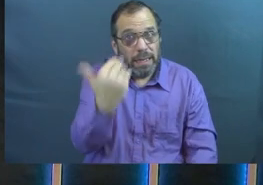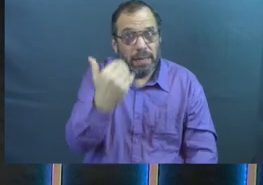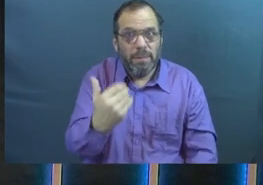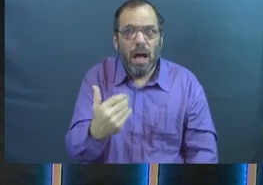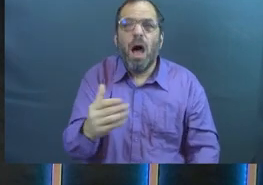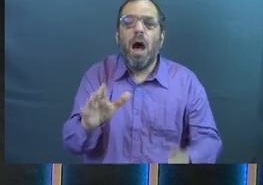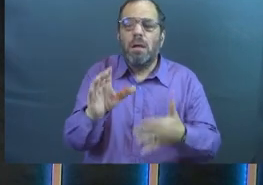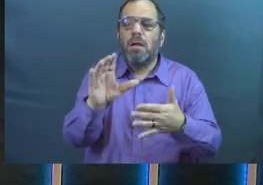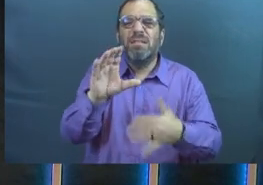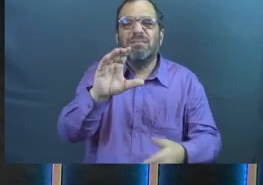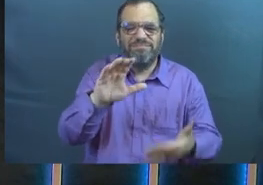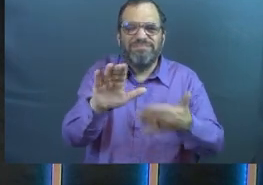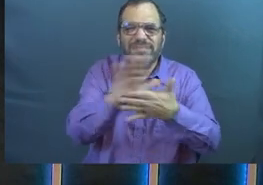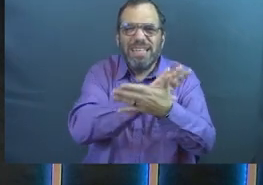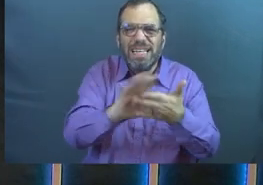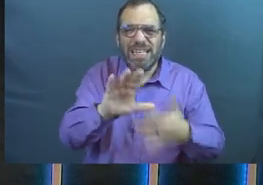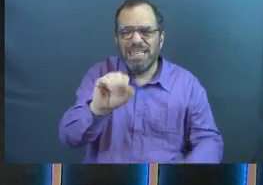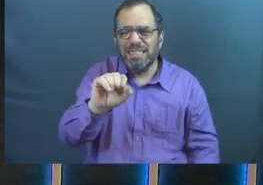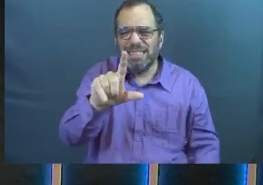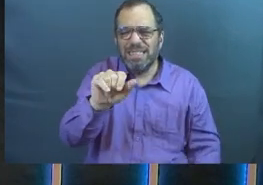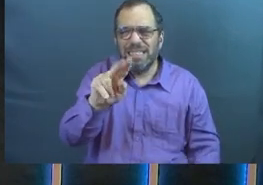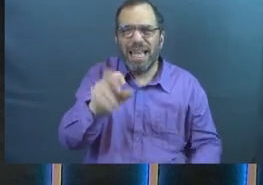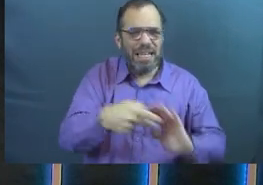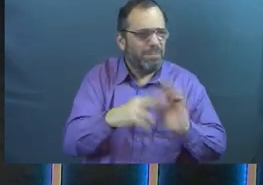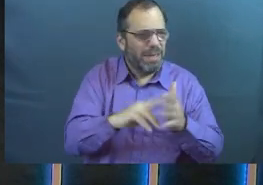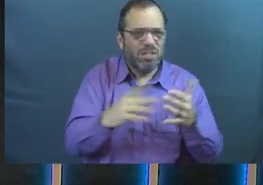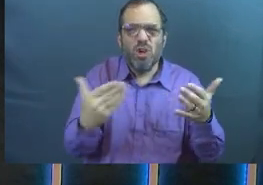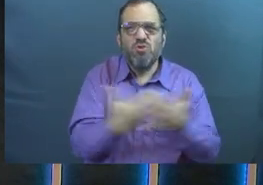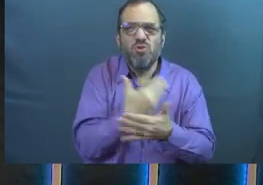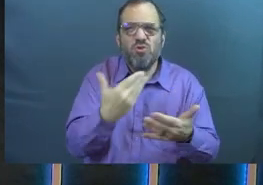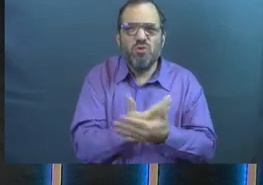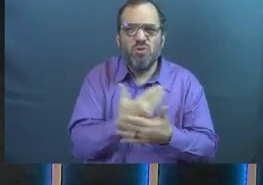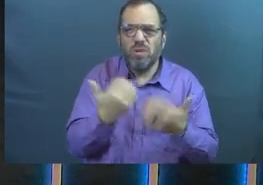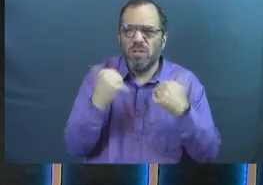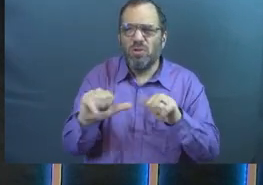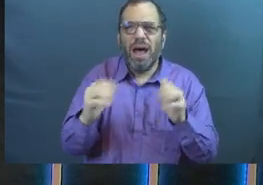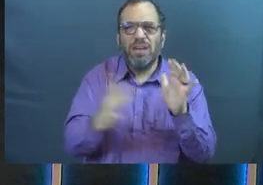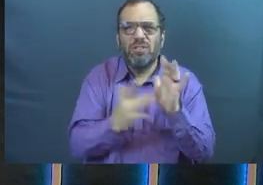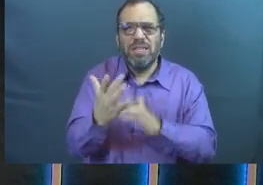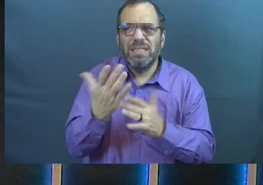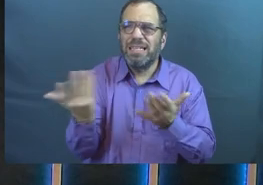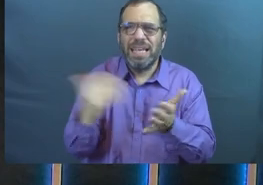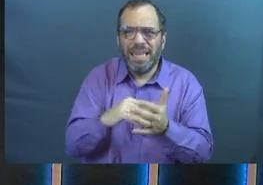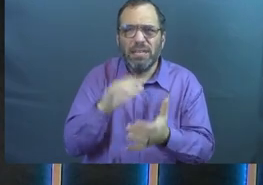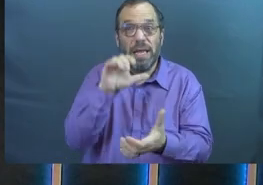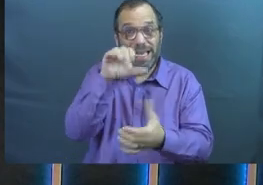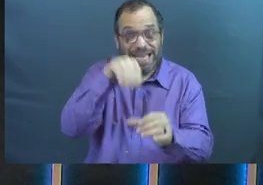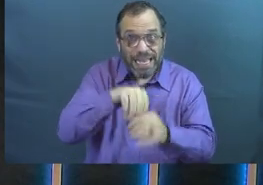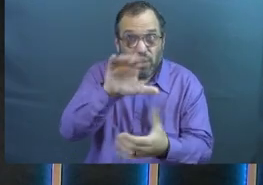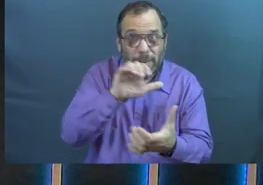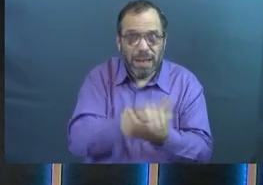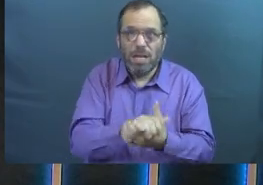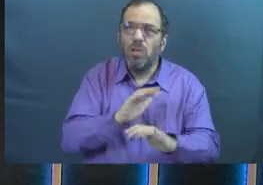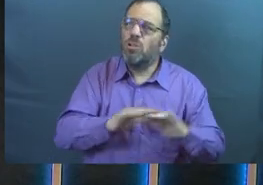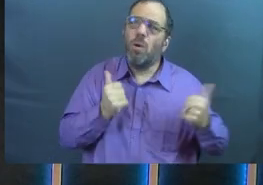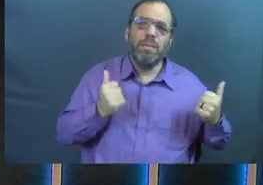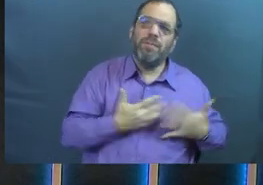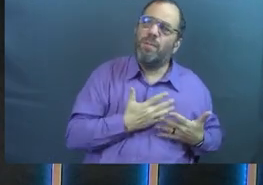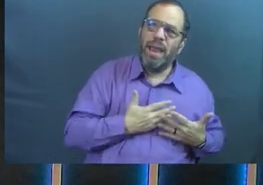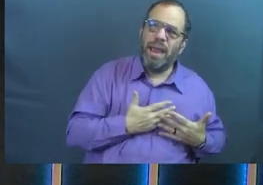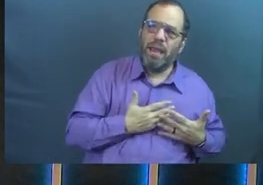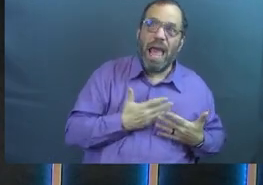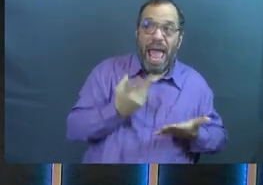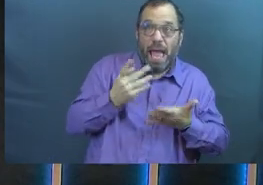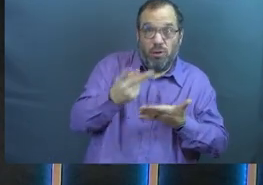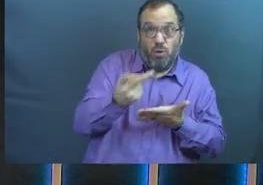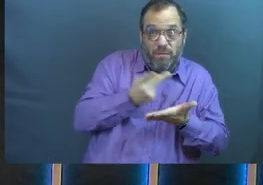The clean slate is an invitation to try the way of Jesus again. Amen. In your marriage. So today, don't be intimidated at